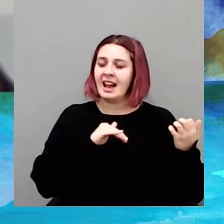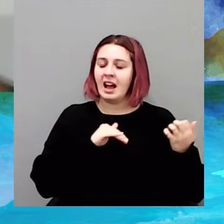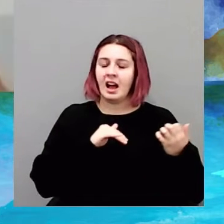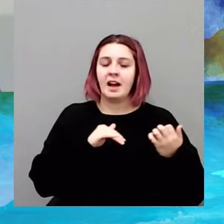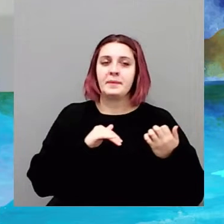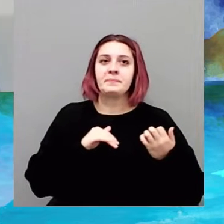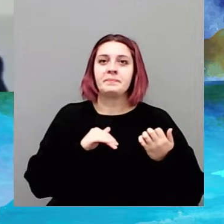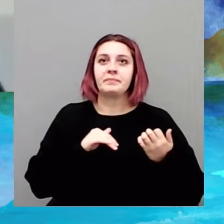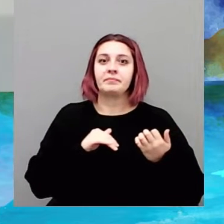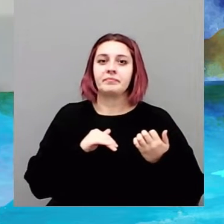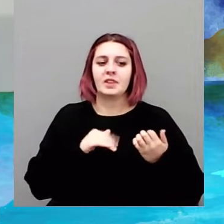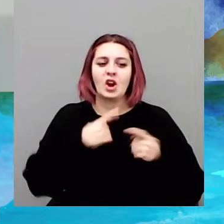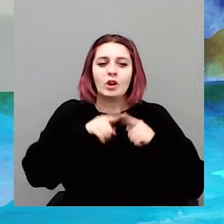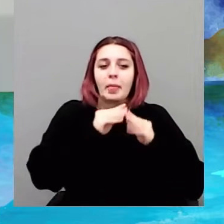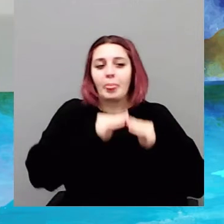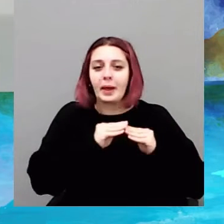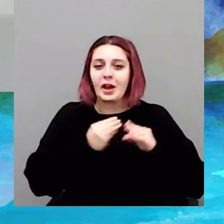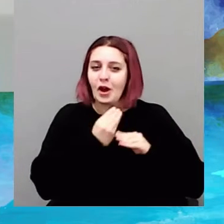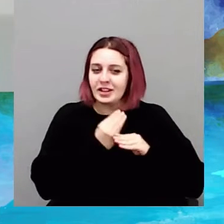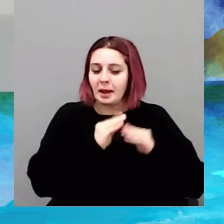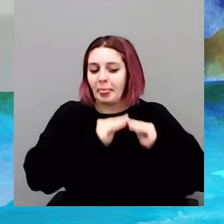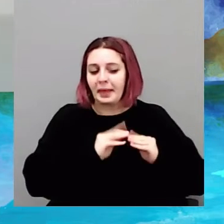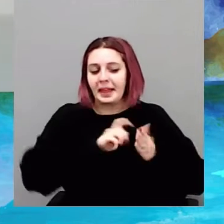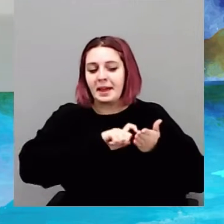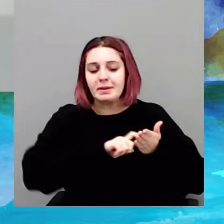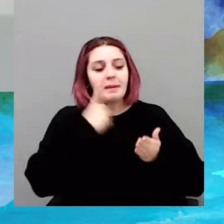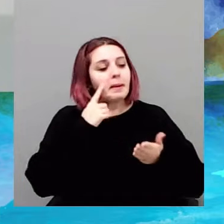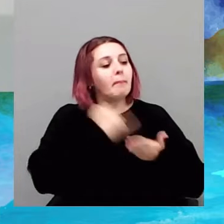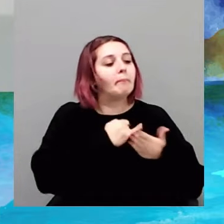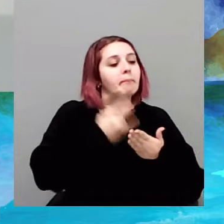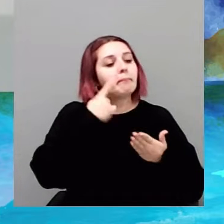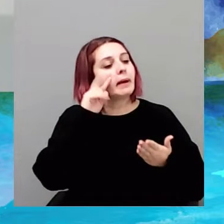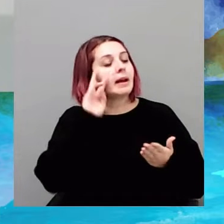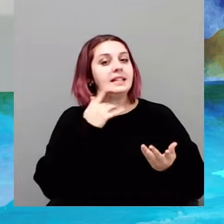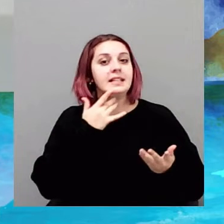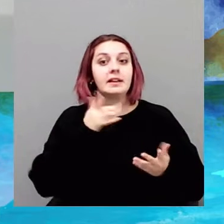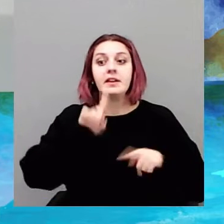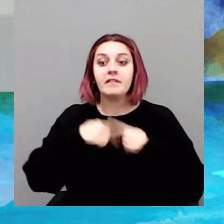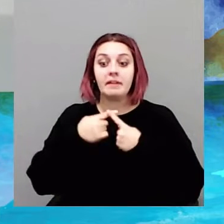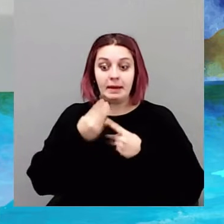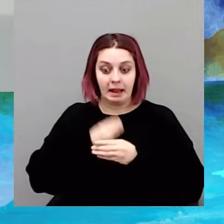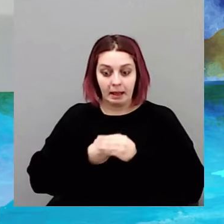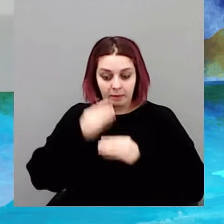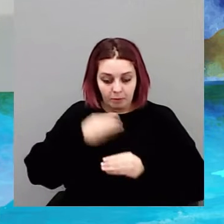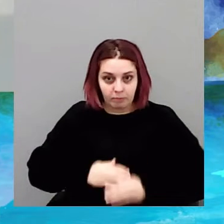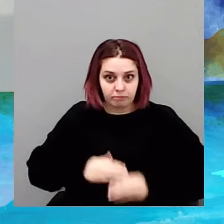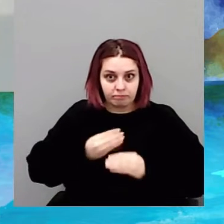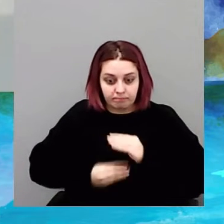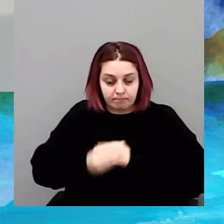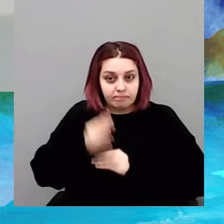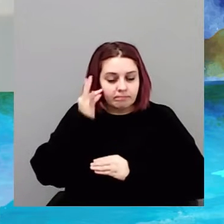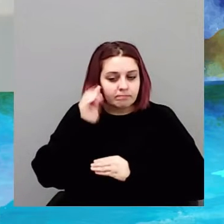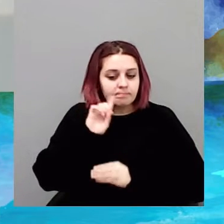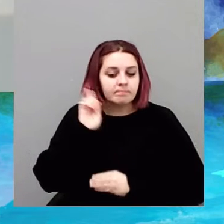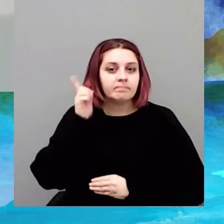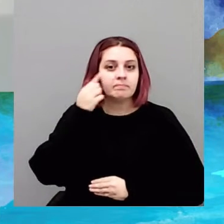working for several years, making small things, experimenting. When a family was going to have a child,